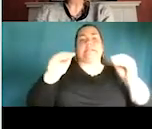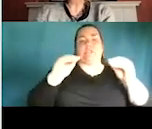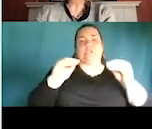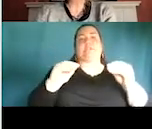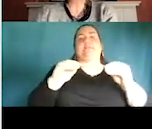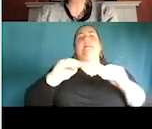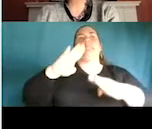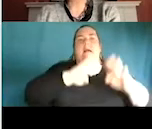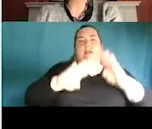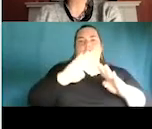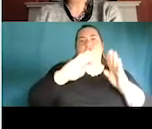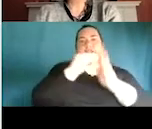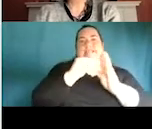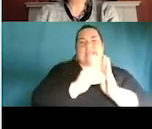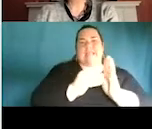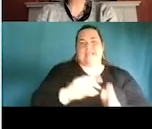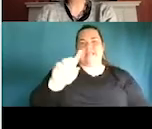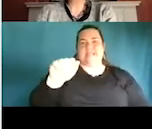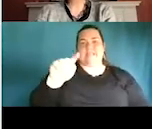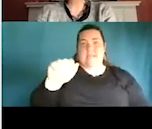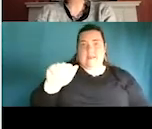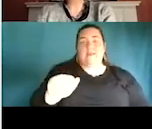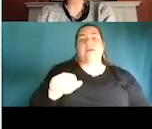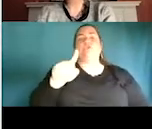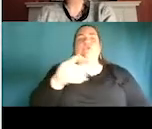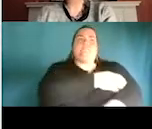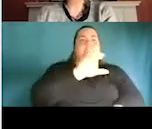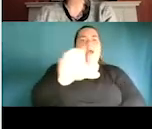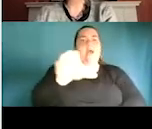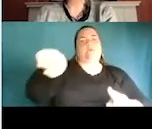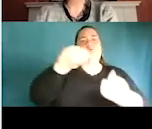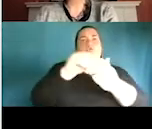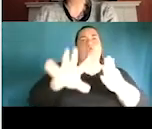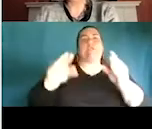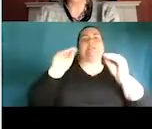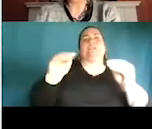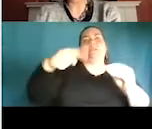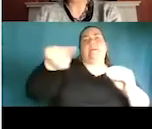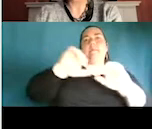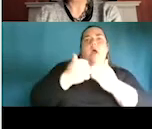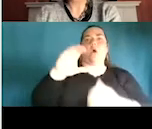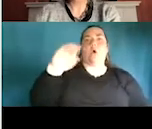that she empowers students with her ability to teach coding skills and scientific reasoning.